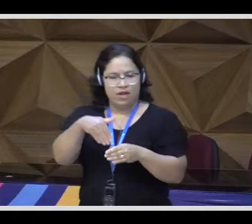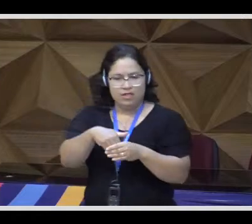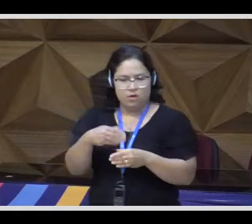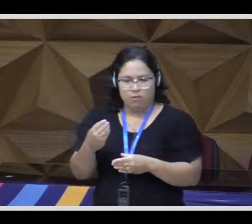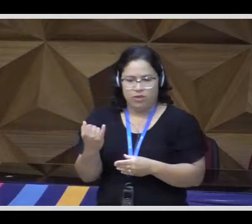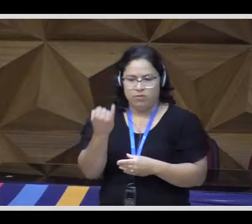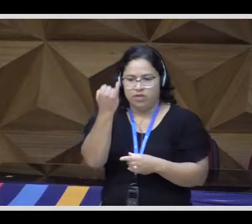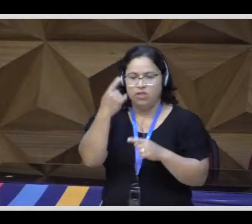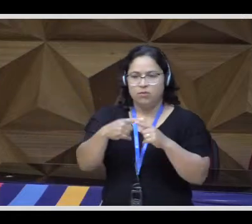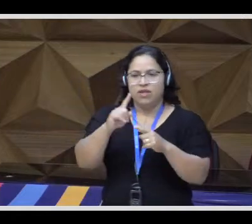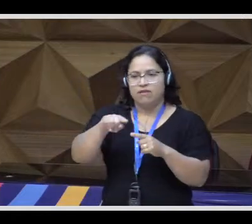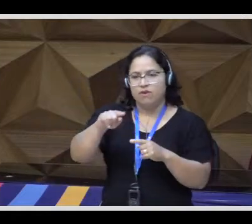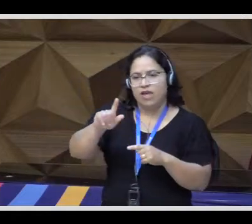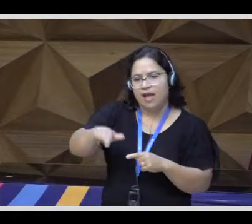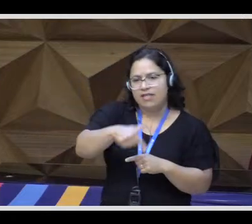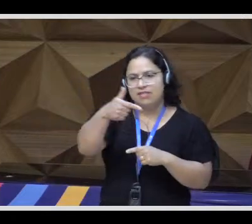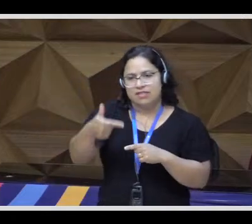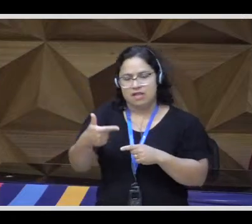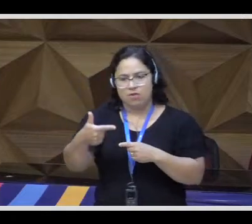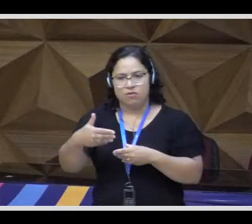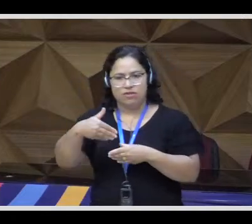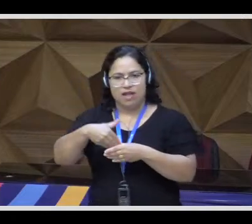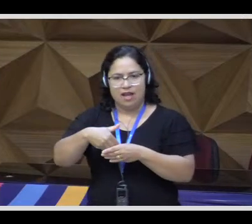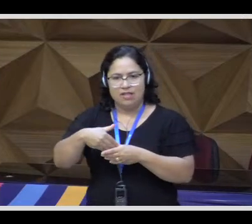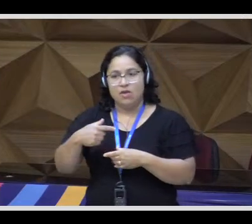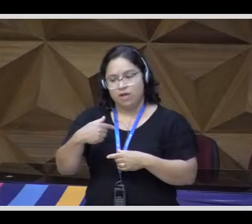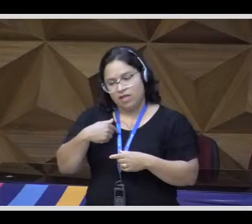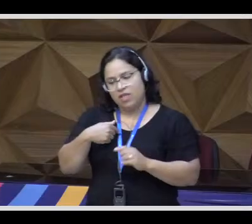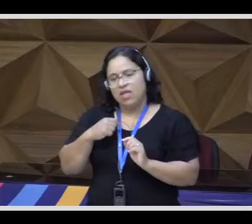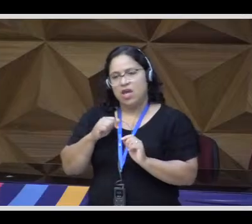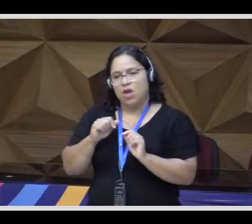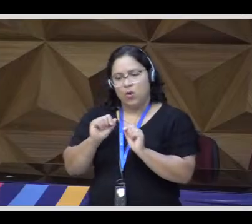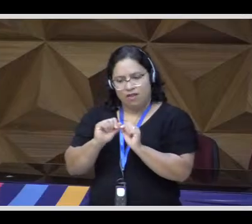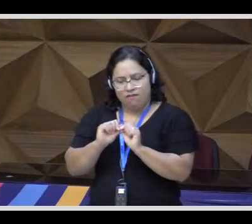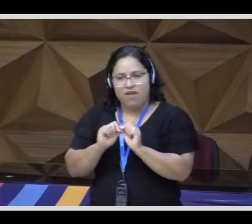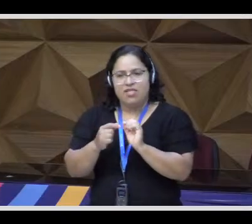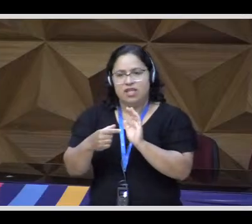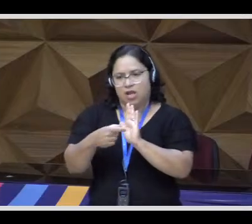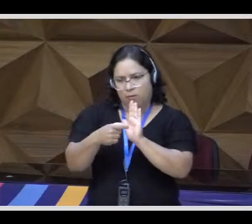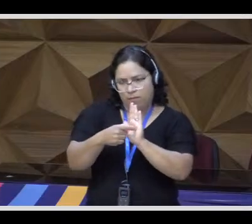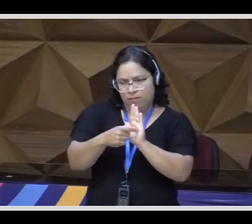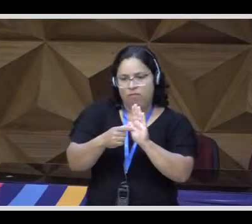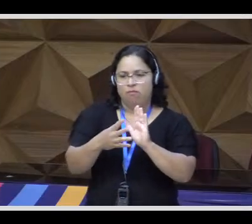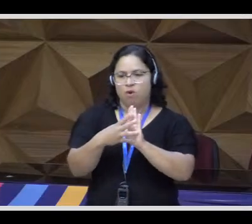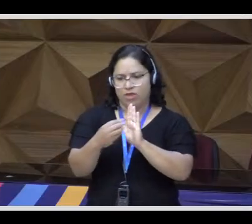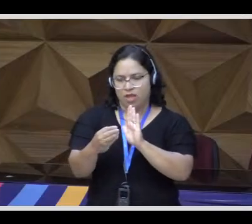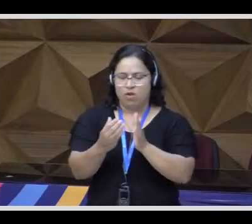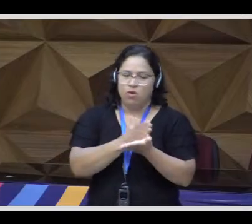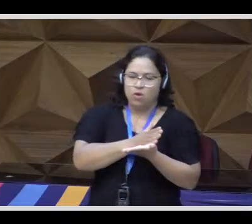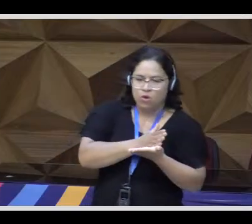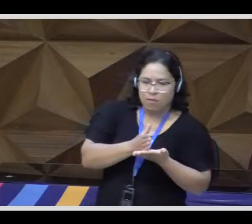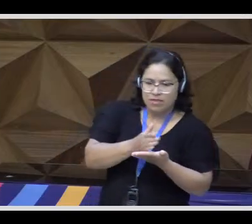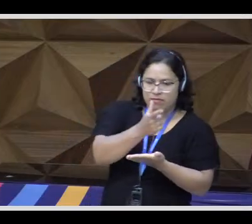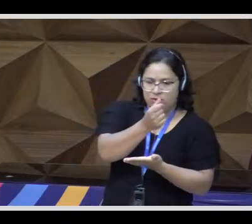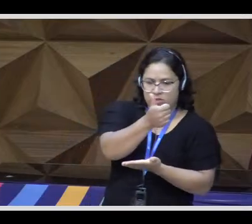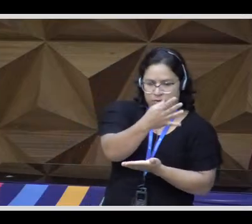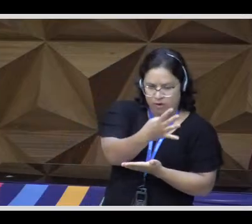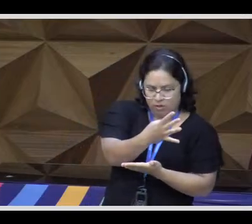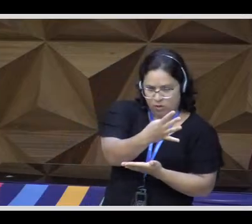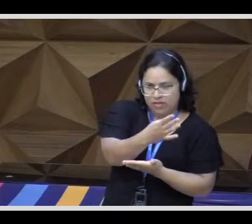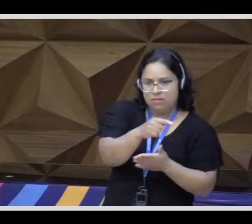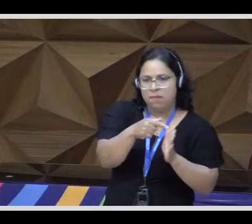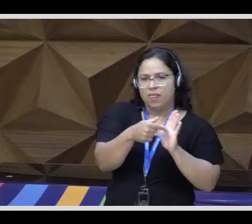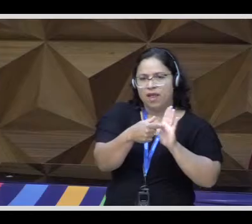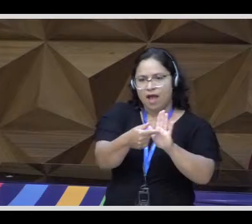election I was using my model. So I started with 2014. I showed the politicians